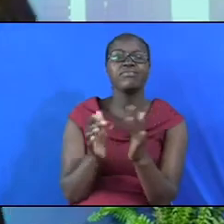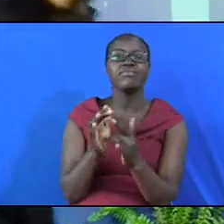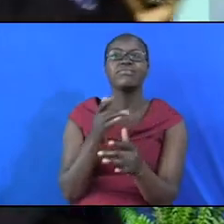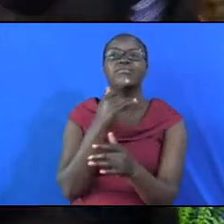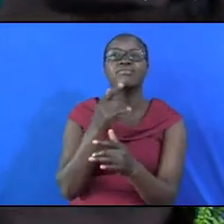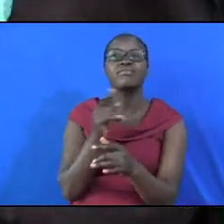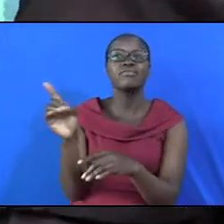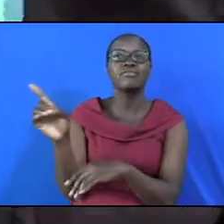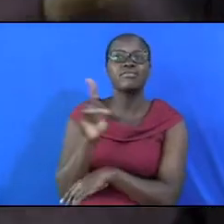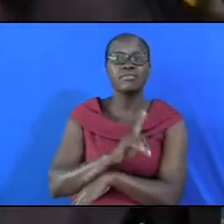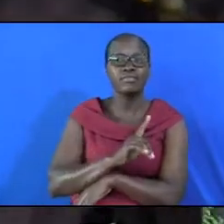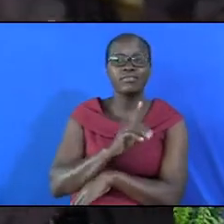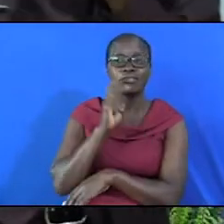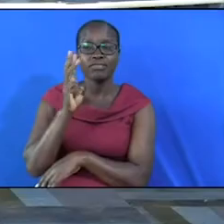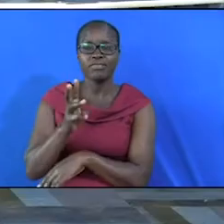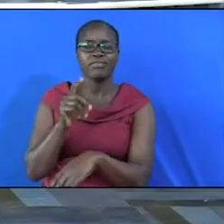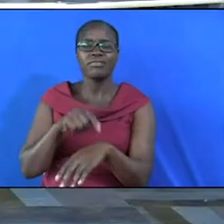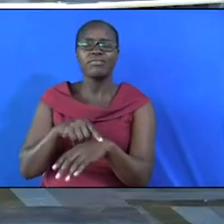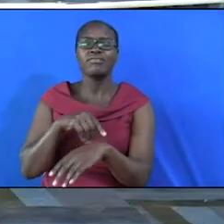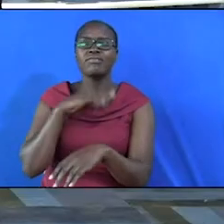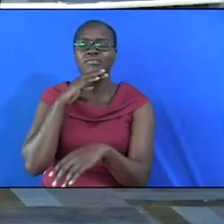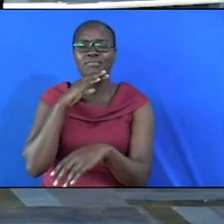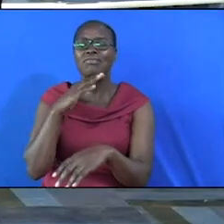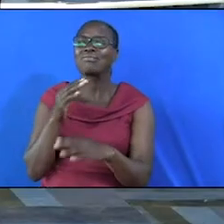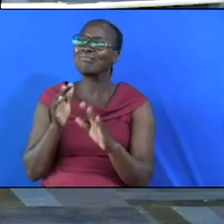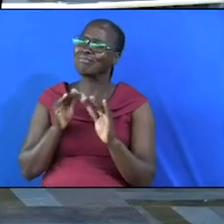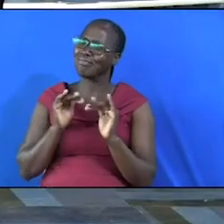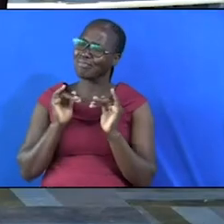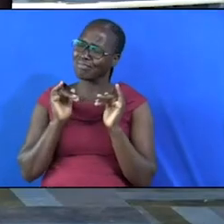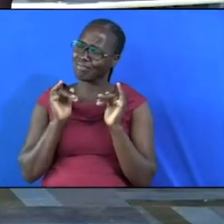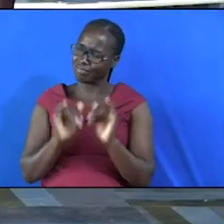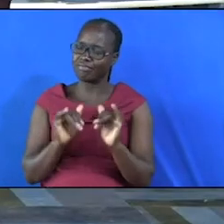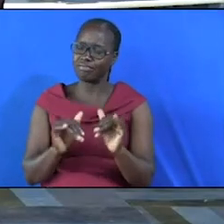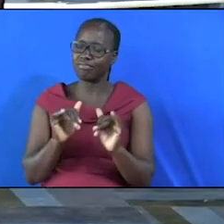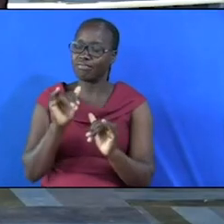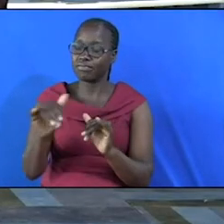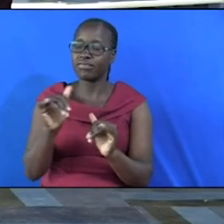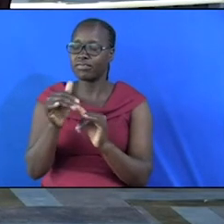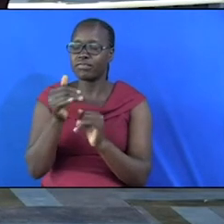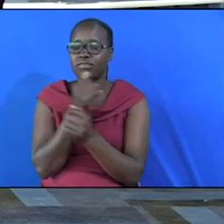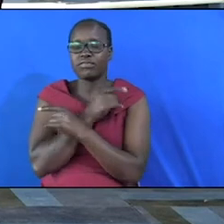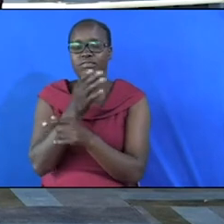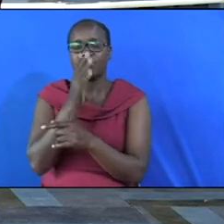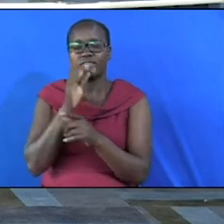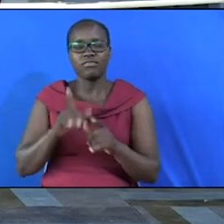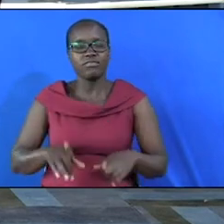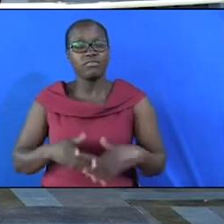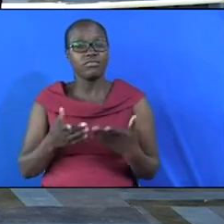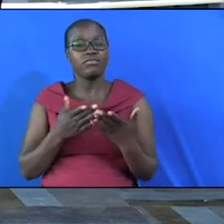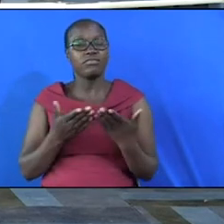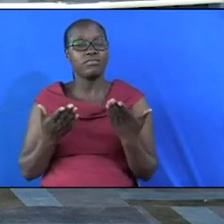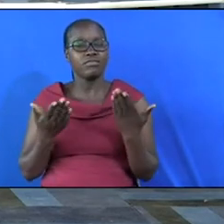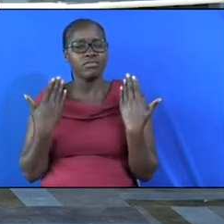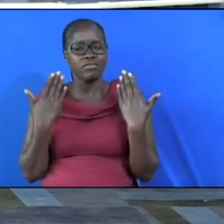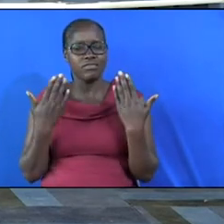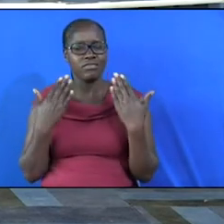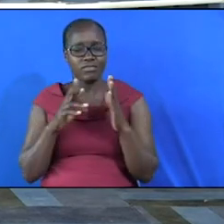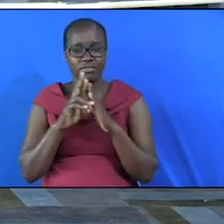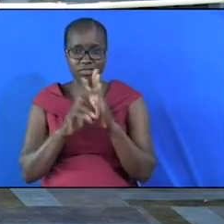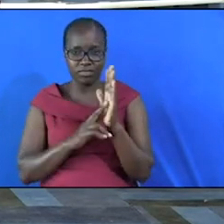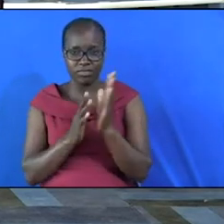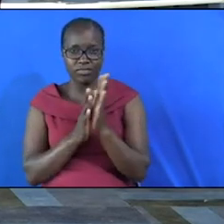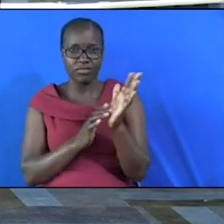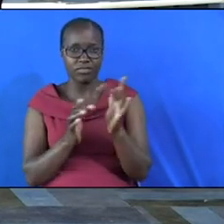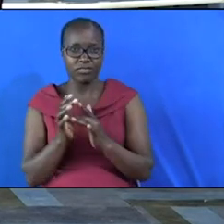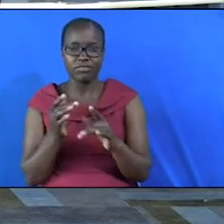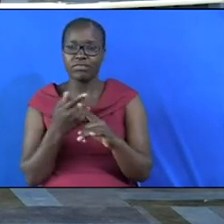come when destiny will be changed. Those who love God in this life will forever with Jesus, while men